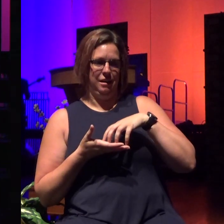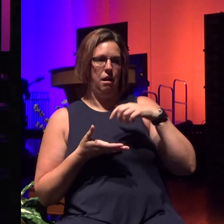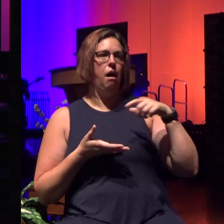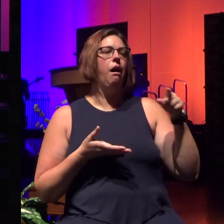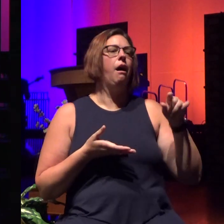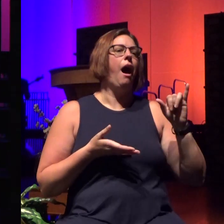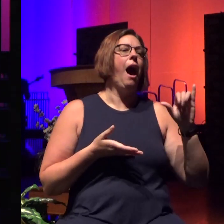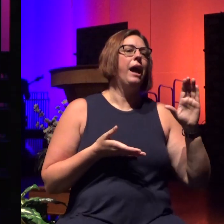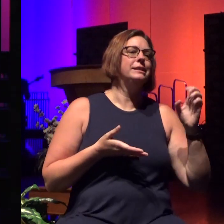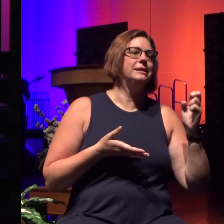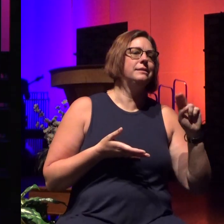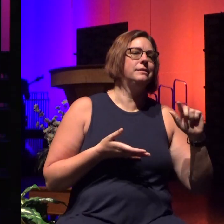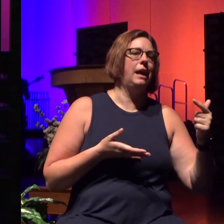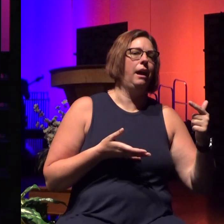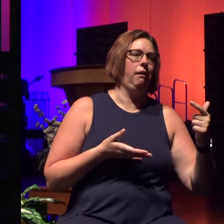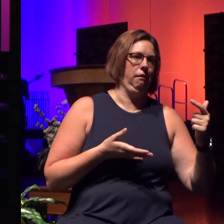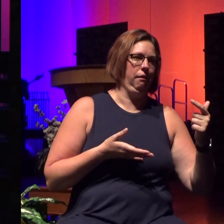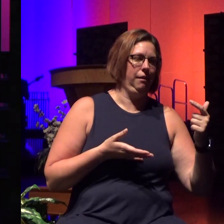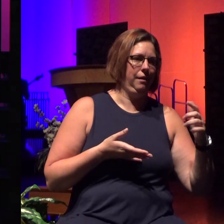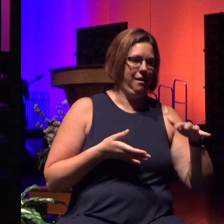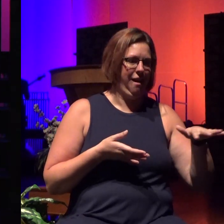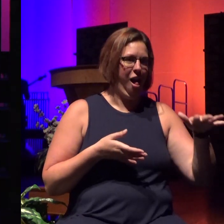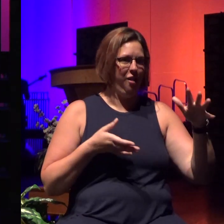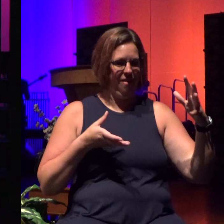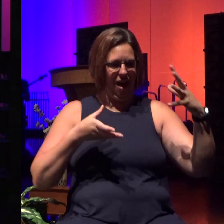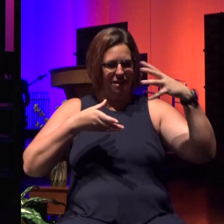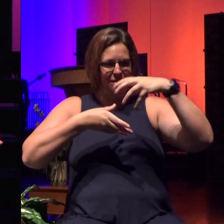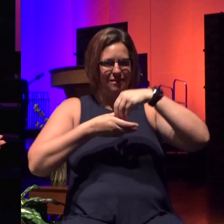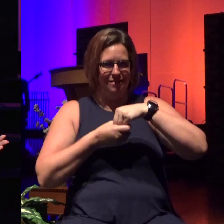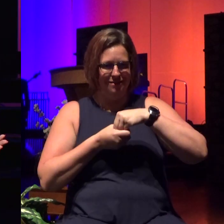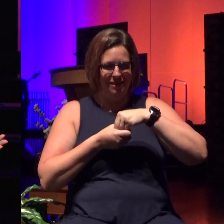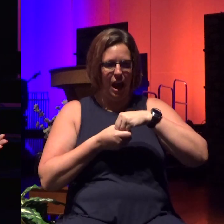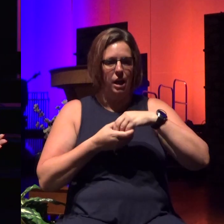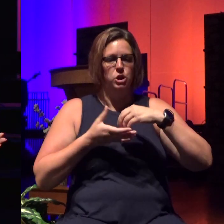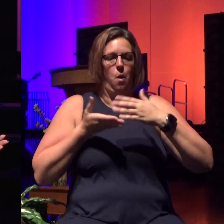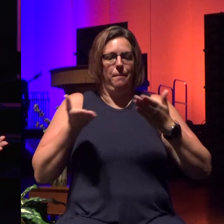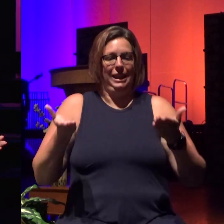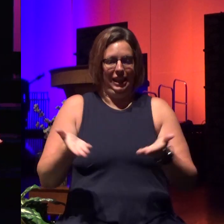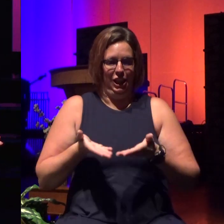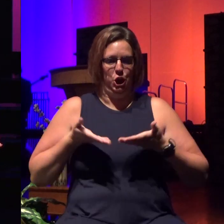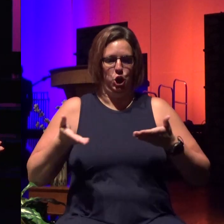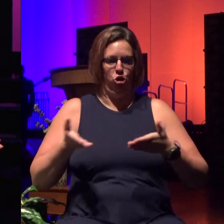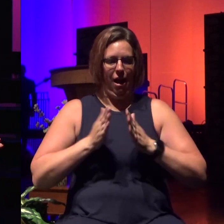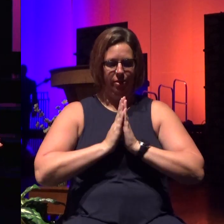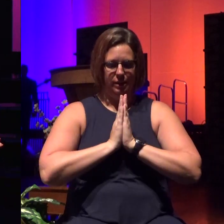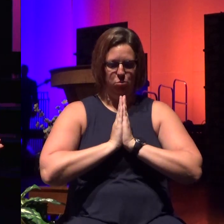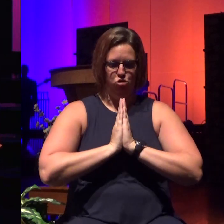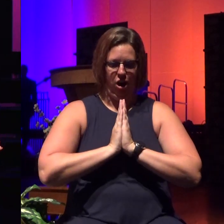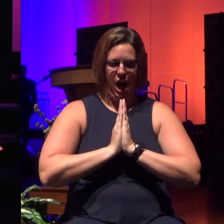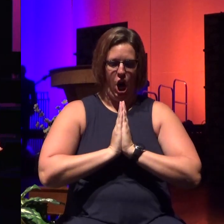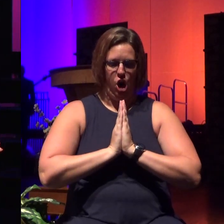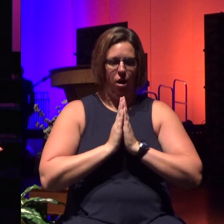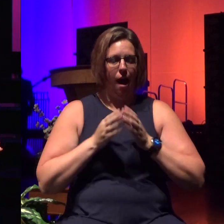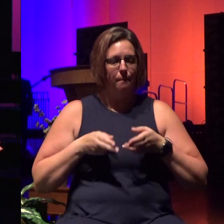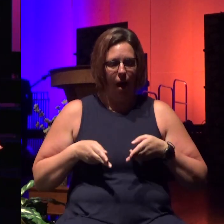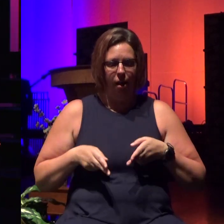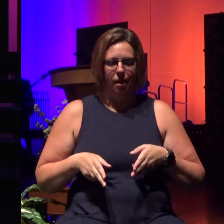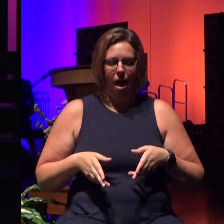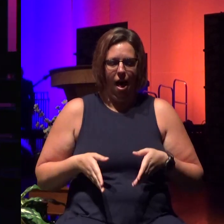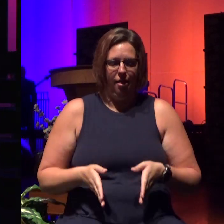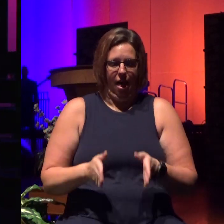So we stand here together in this prayerfulness, allowing this truth to have its way with